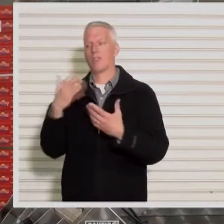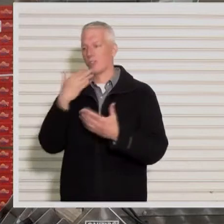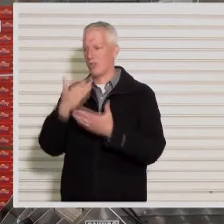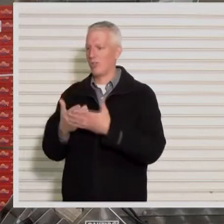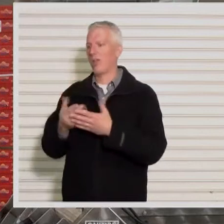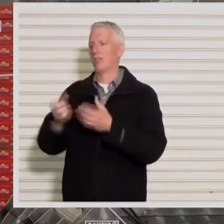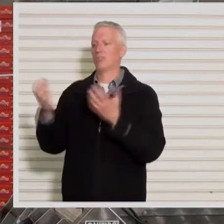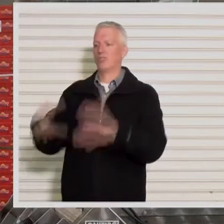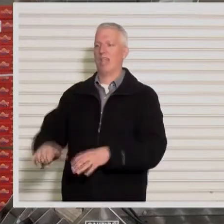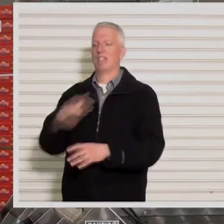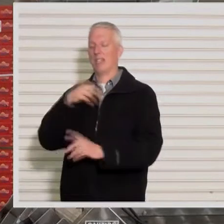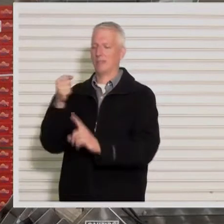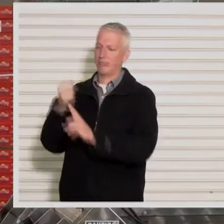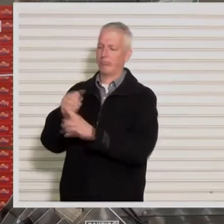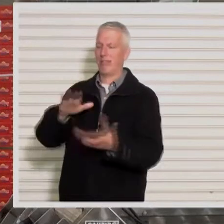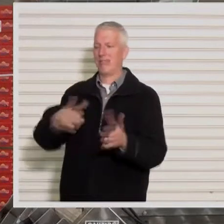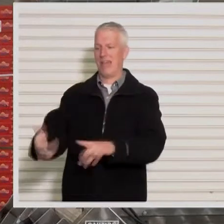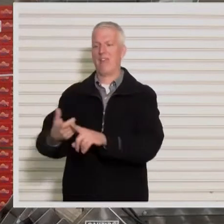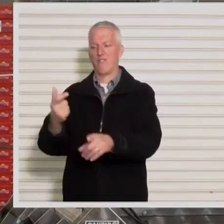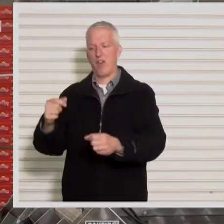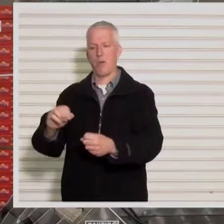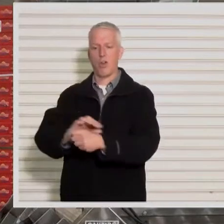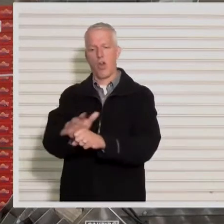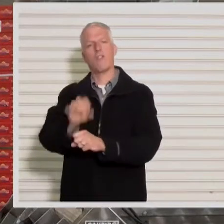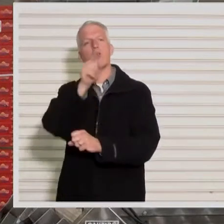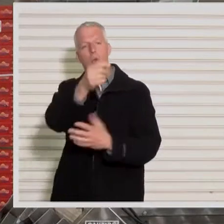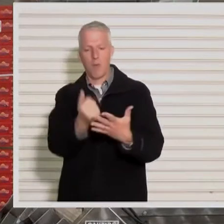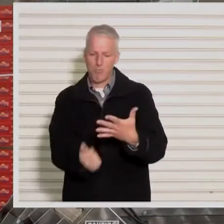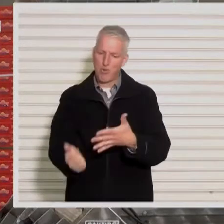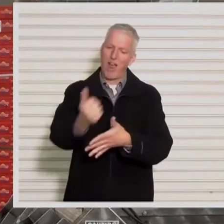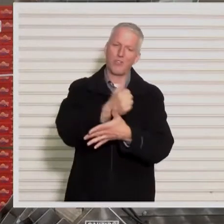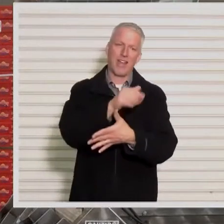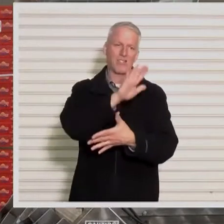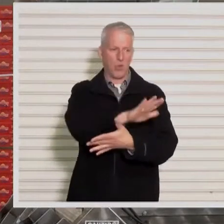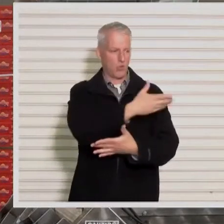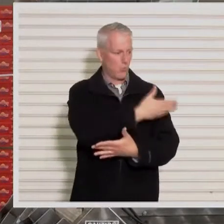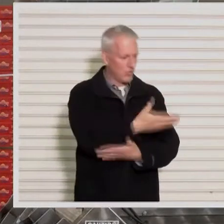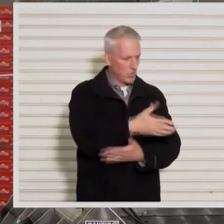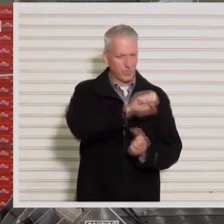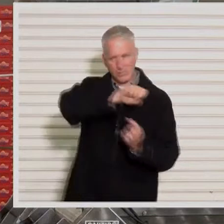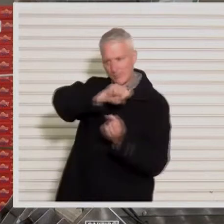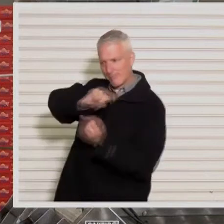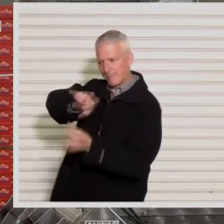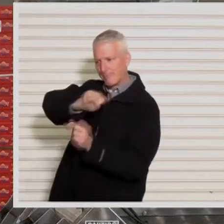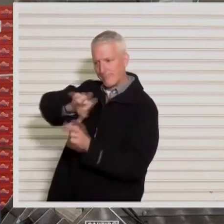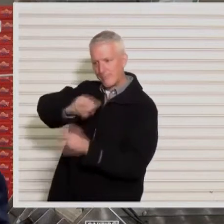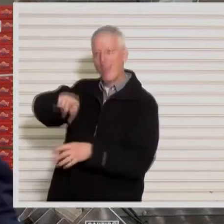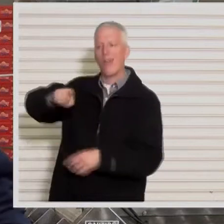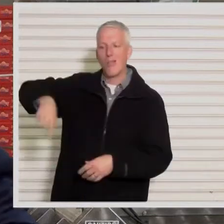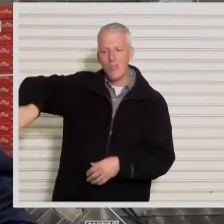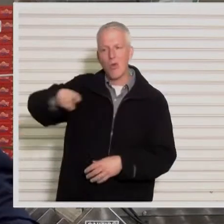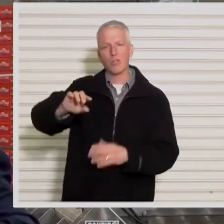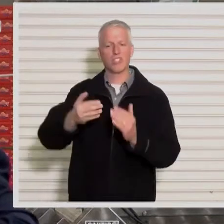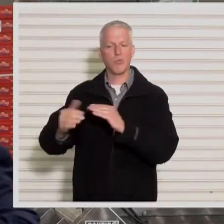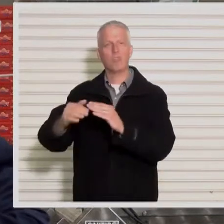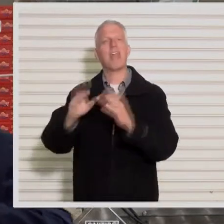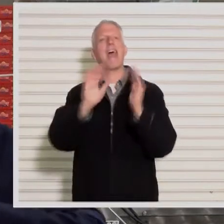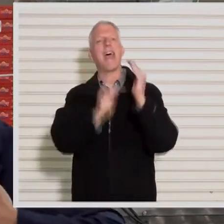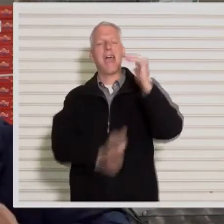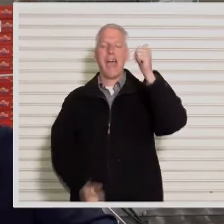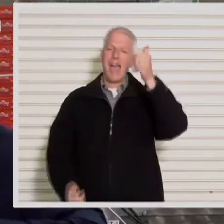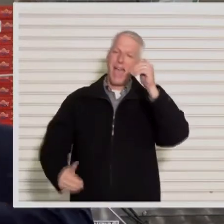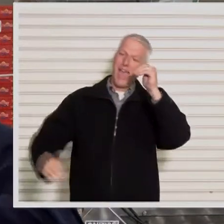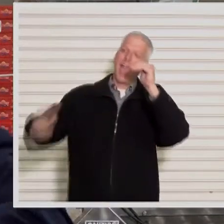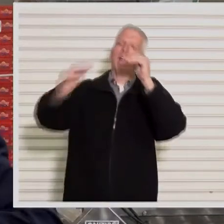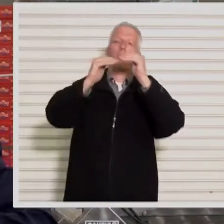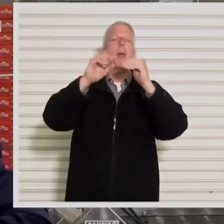or dying from COVID-19, you prioritize those resources in those communities. Equity must be in